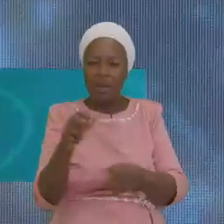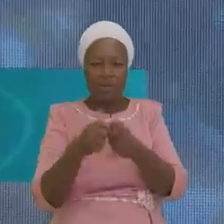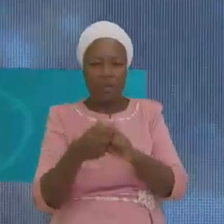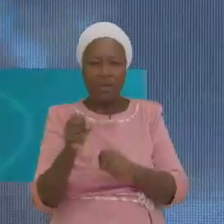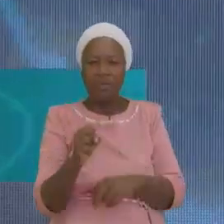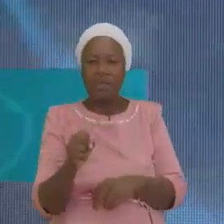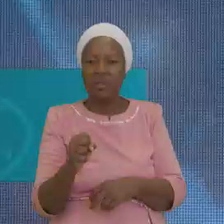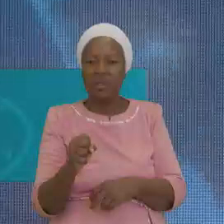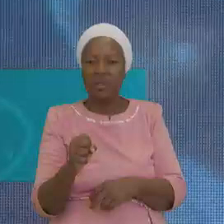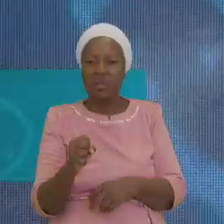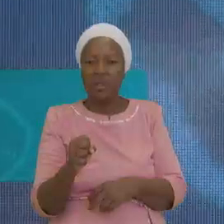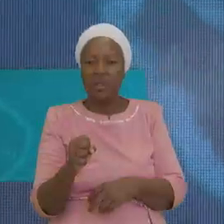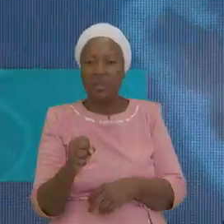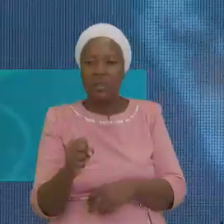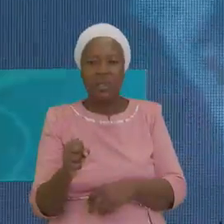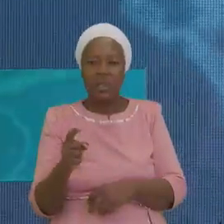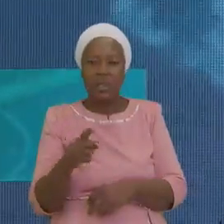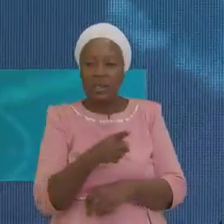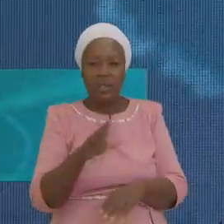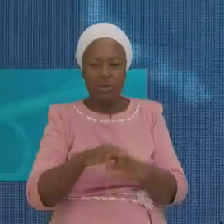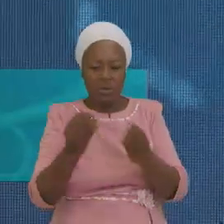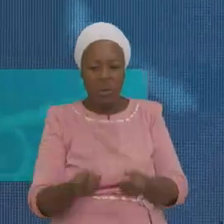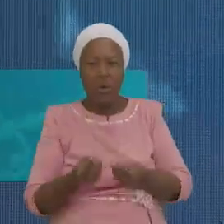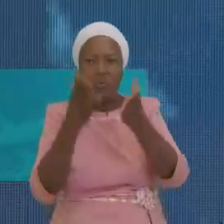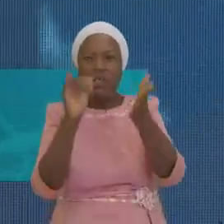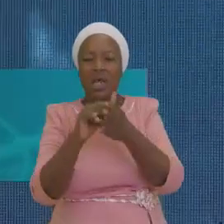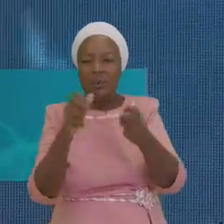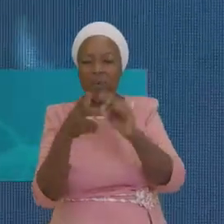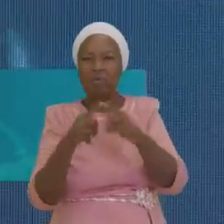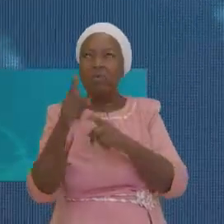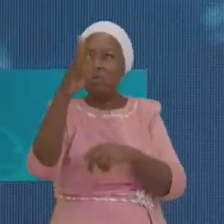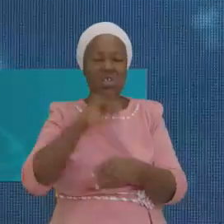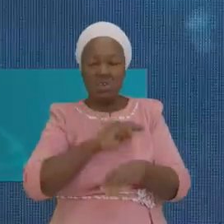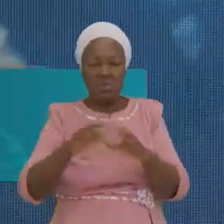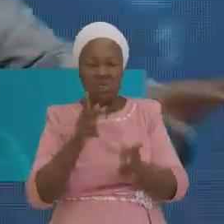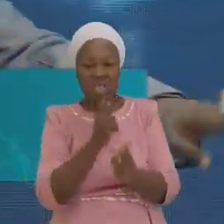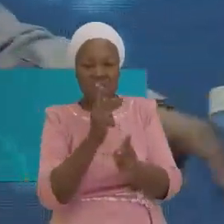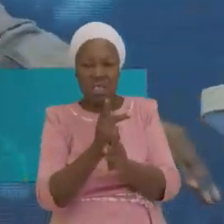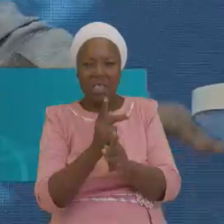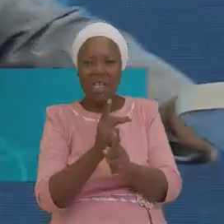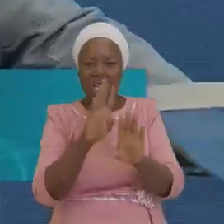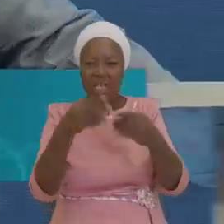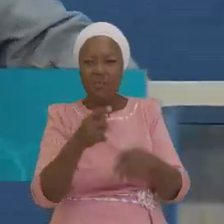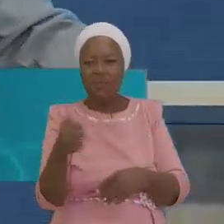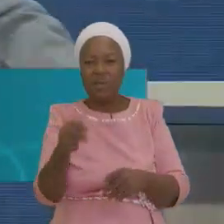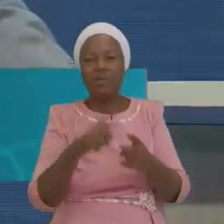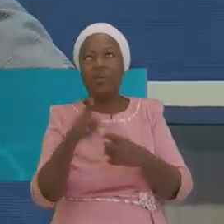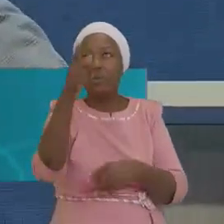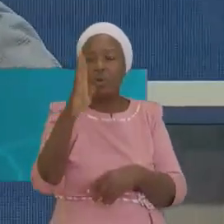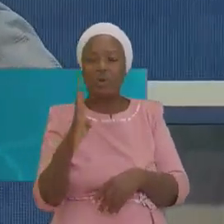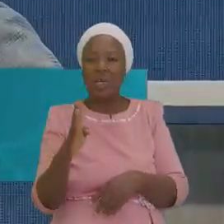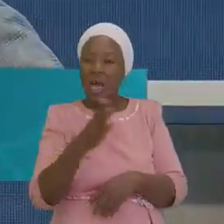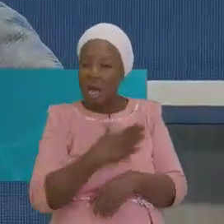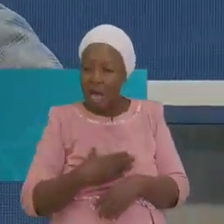They don't offer the problem unto God. They don't give themselves unto God. And